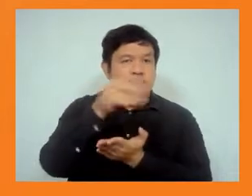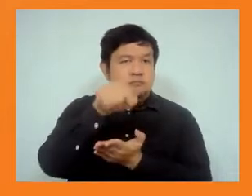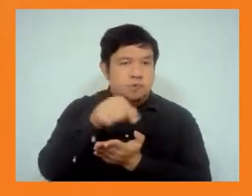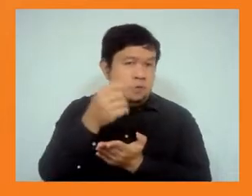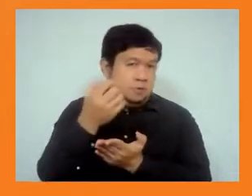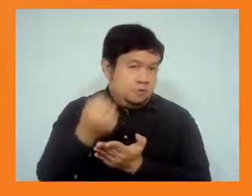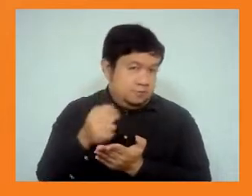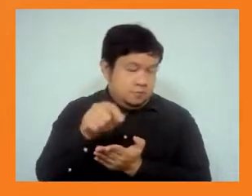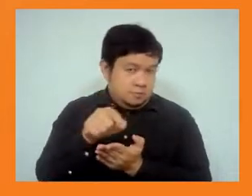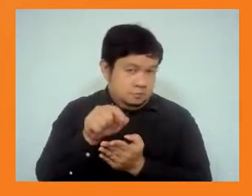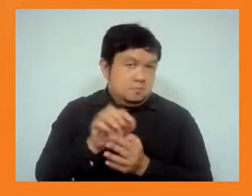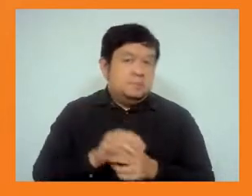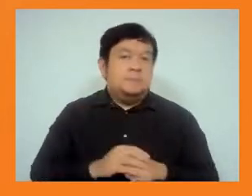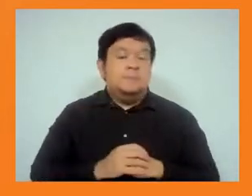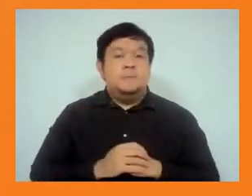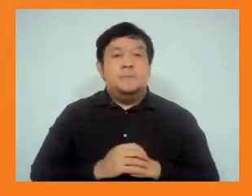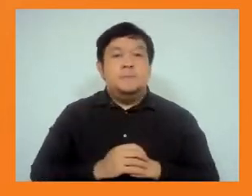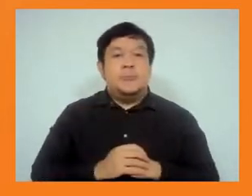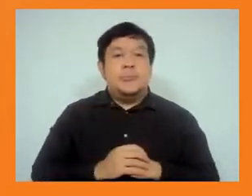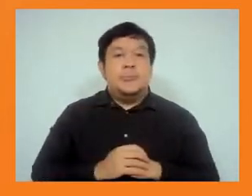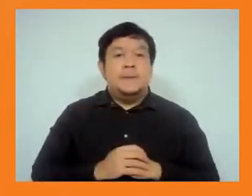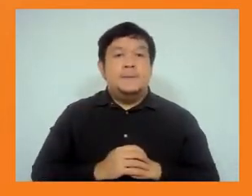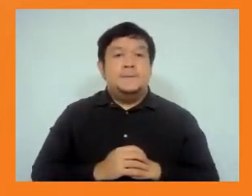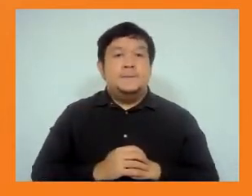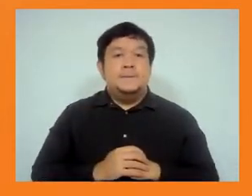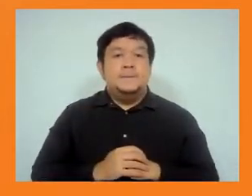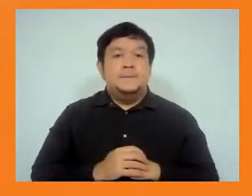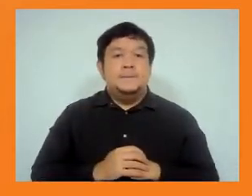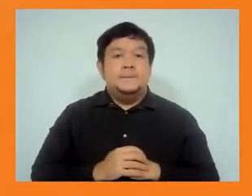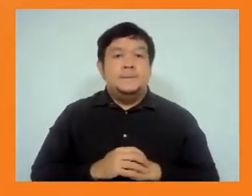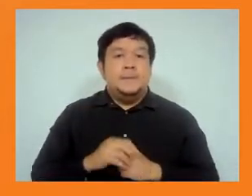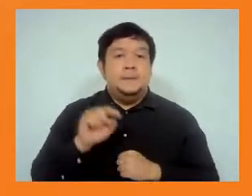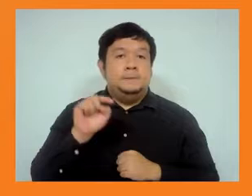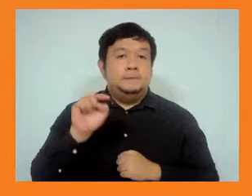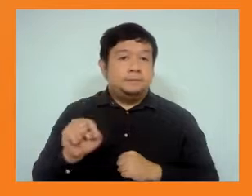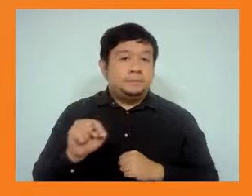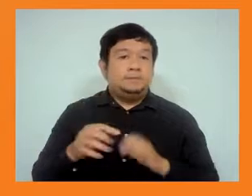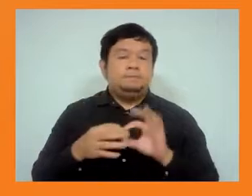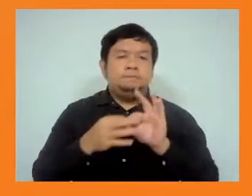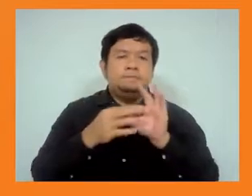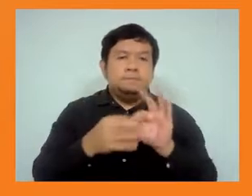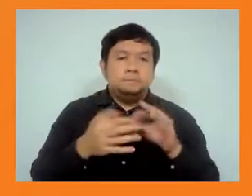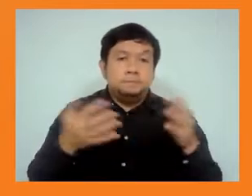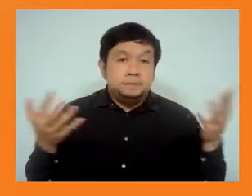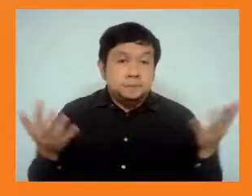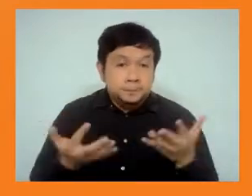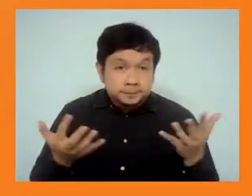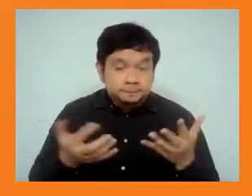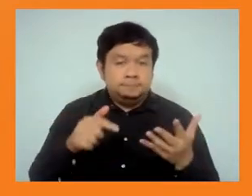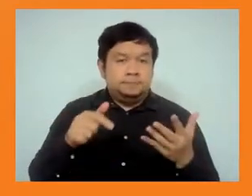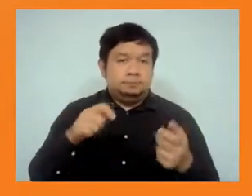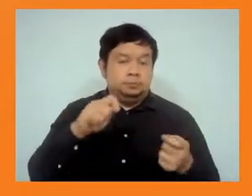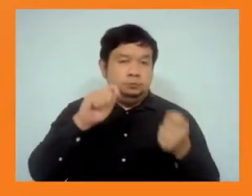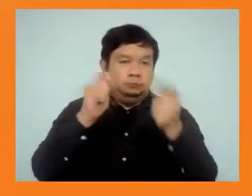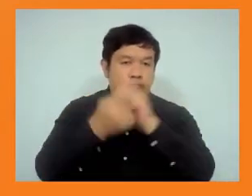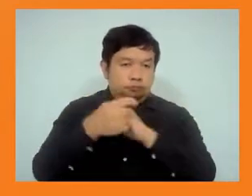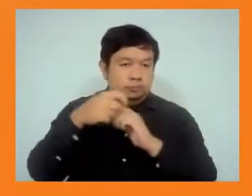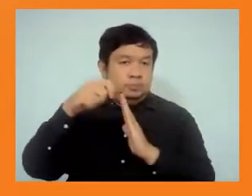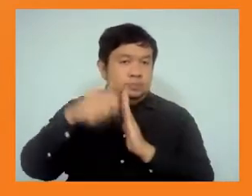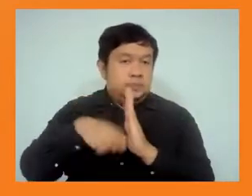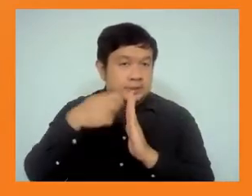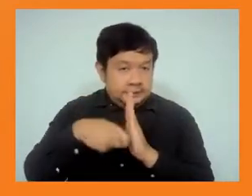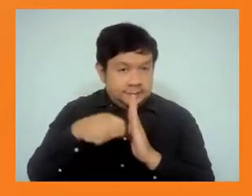Rail Corporation Limited, to put forth the number of trees to be felled for its projects in small bits and pieces. So quite naturally, those